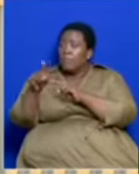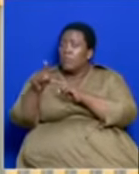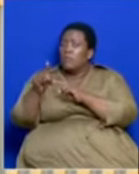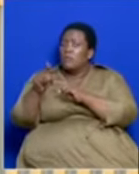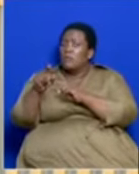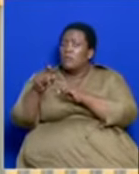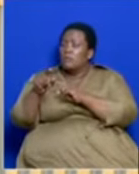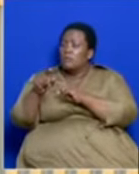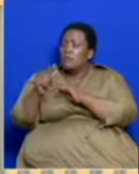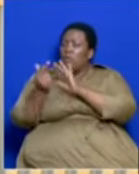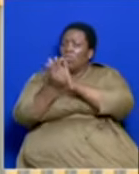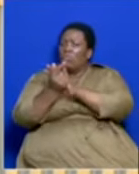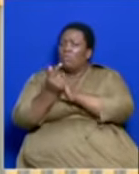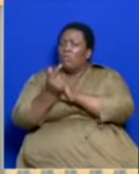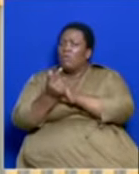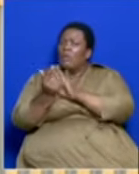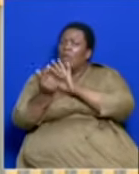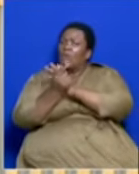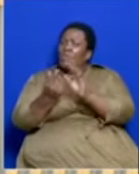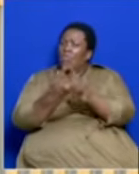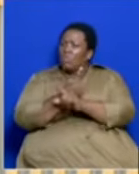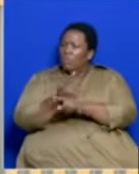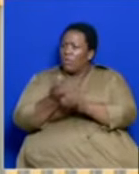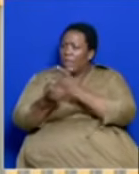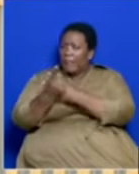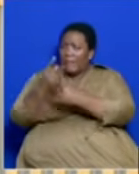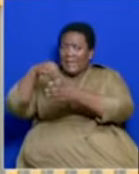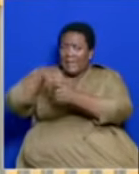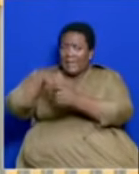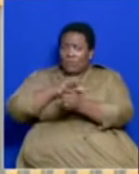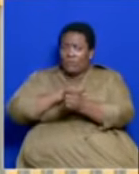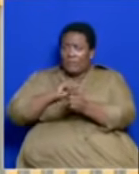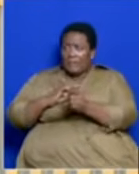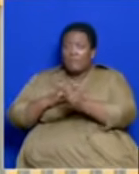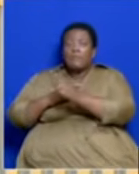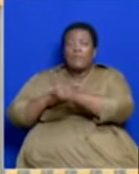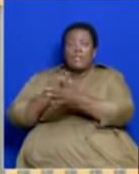Yes, they have enough evidence to start their own